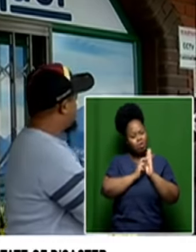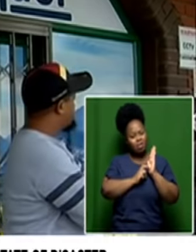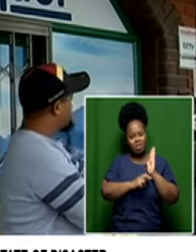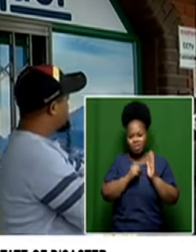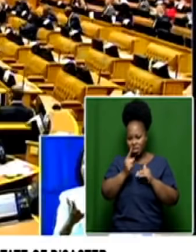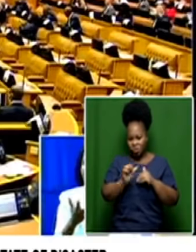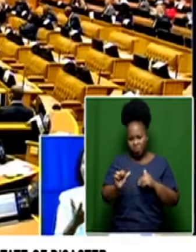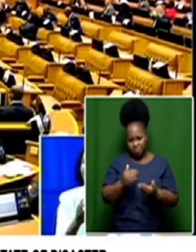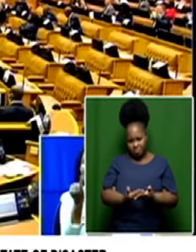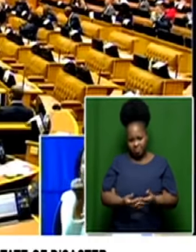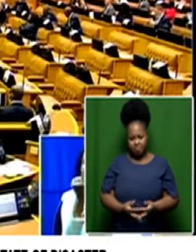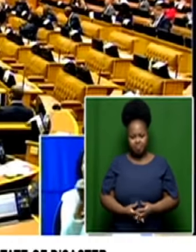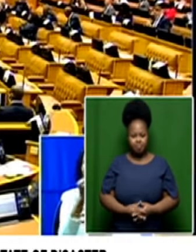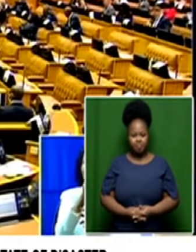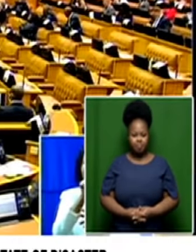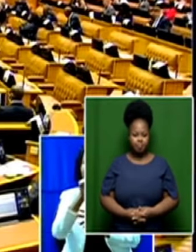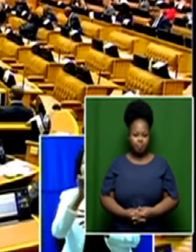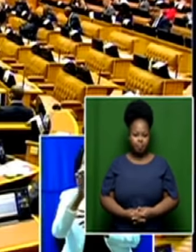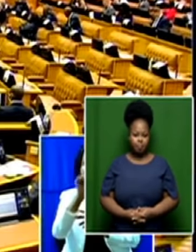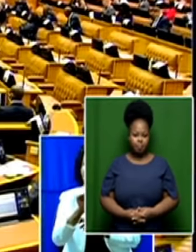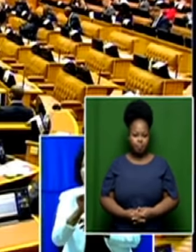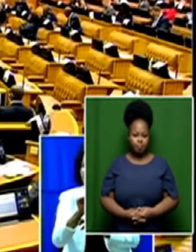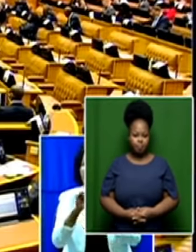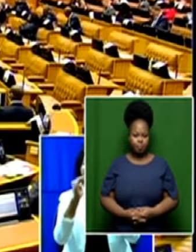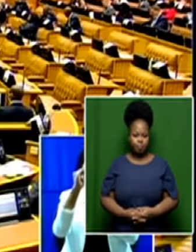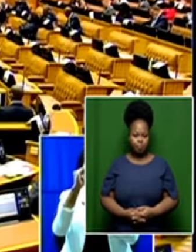as early as next week. Manelisi Dubase, SABC News, Parliament.